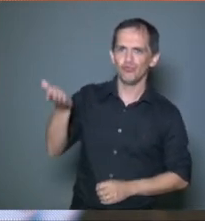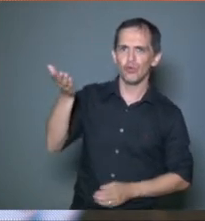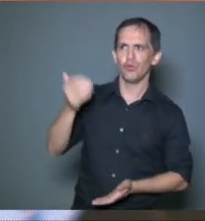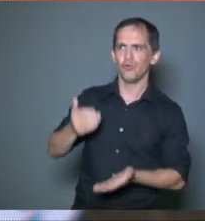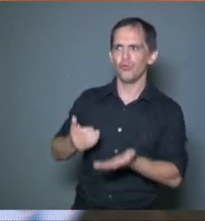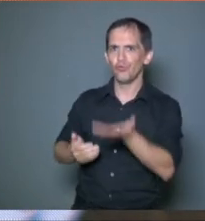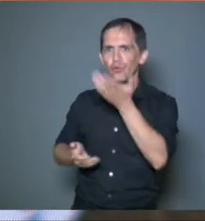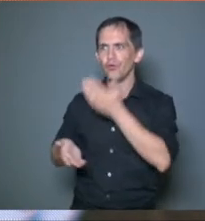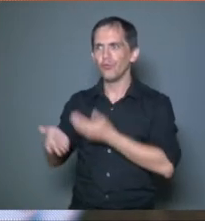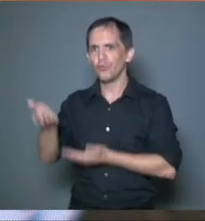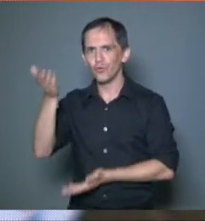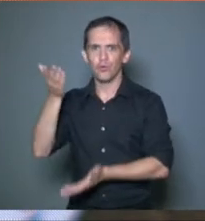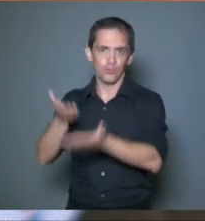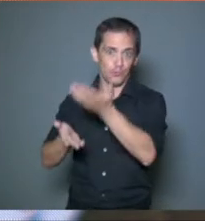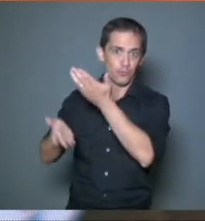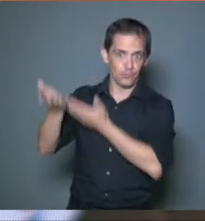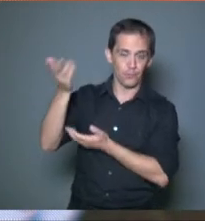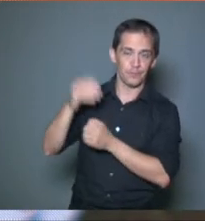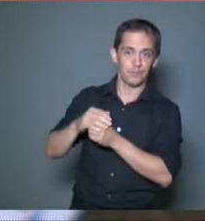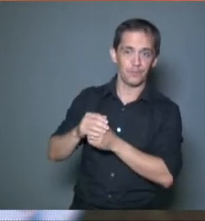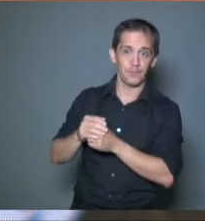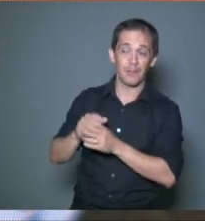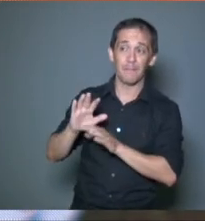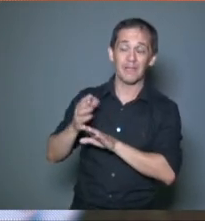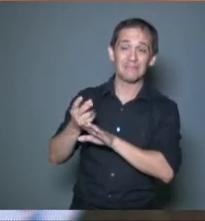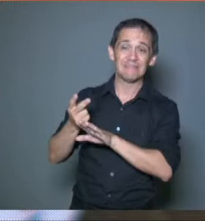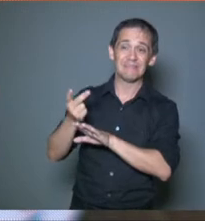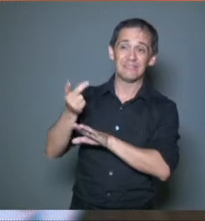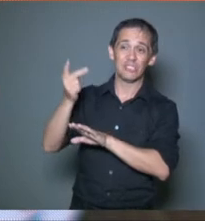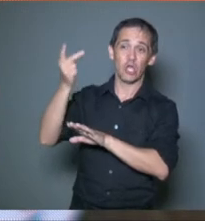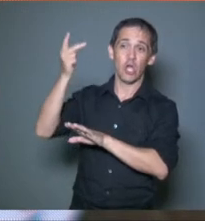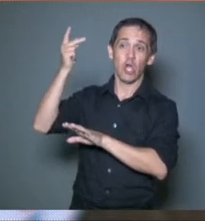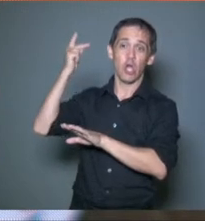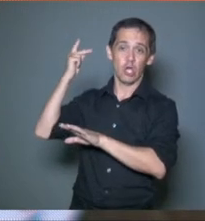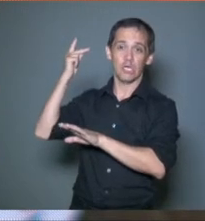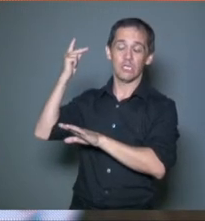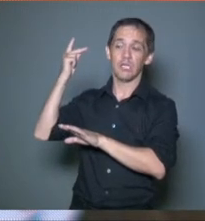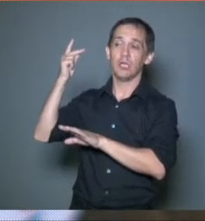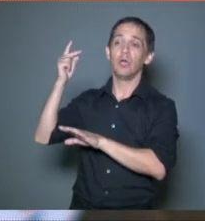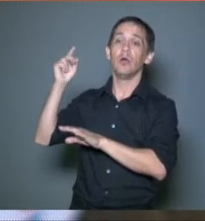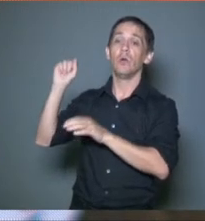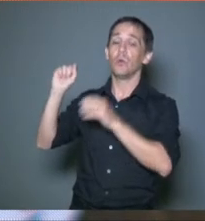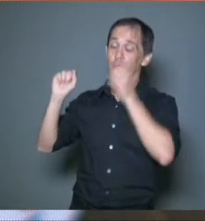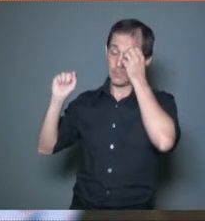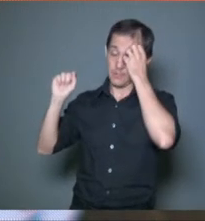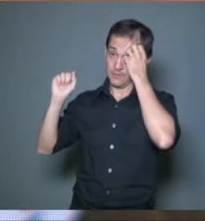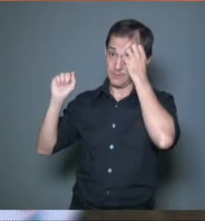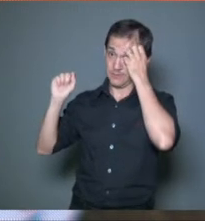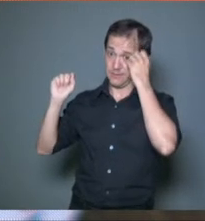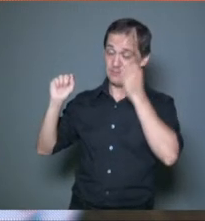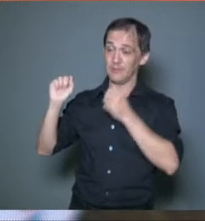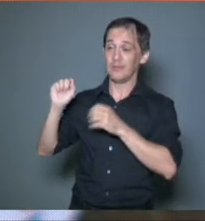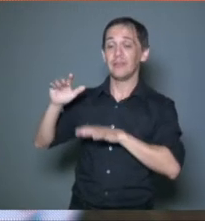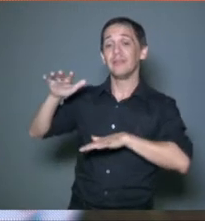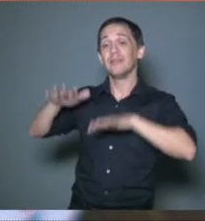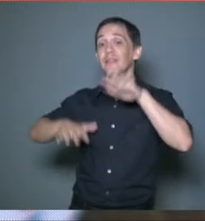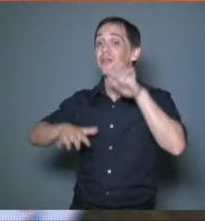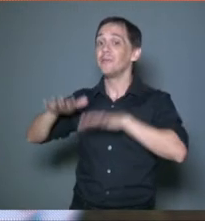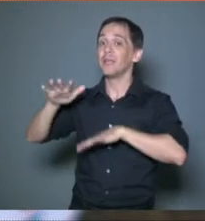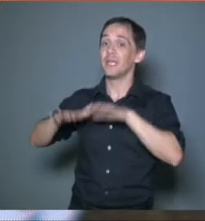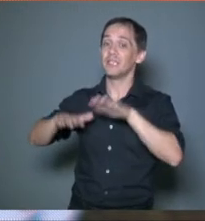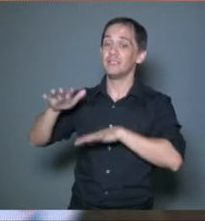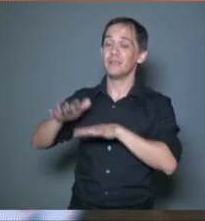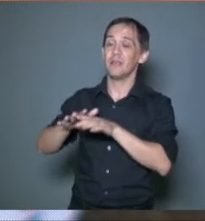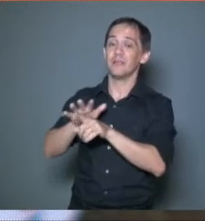high levels that they are today, historically, is something that really affects